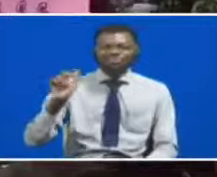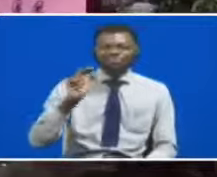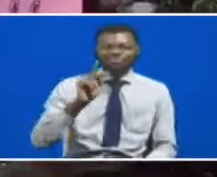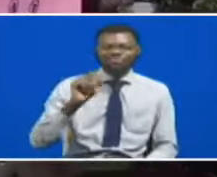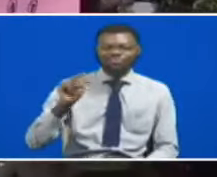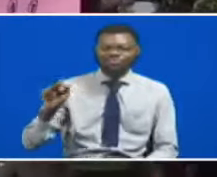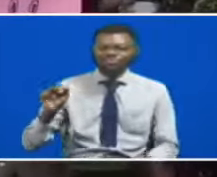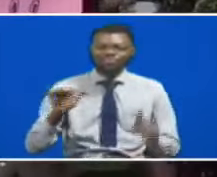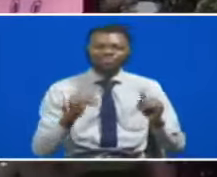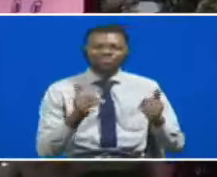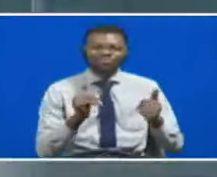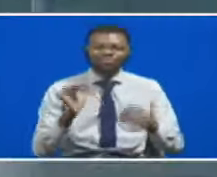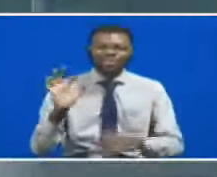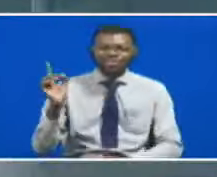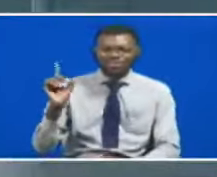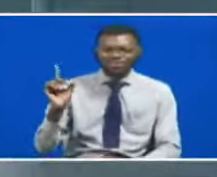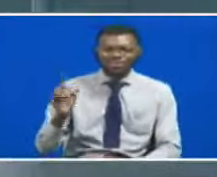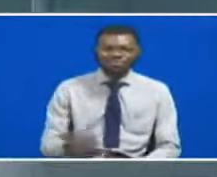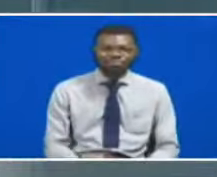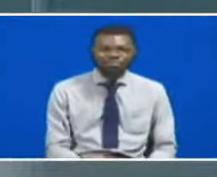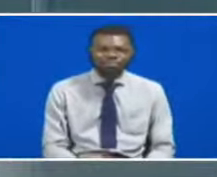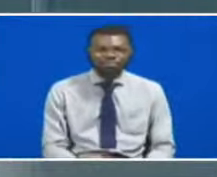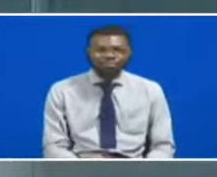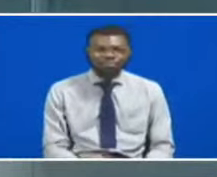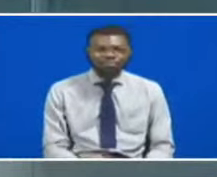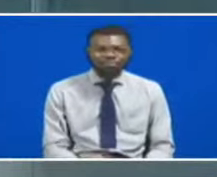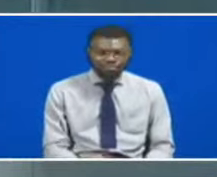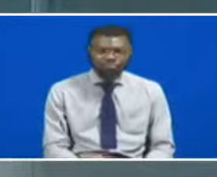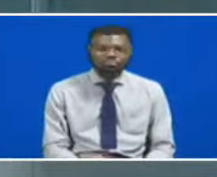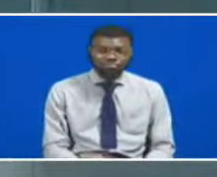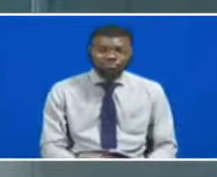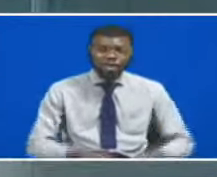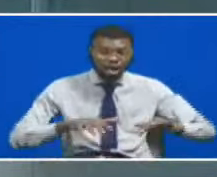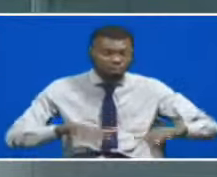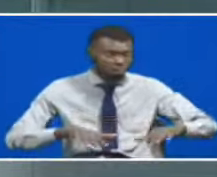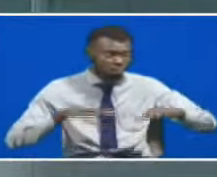Nairobi. Now, still on the floods watch, more than 90.